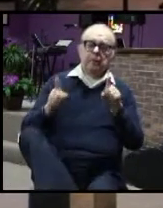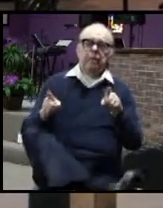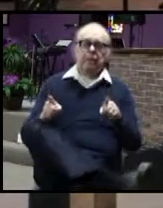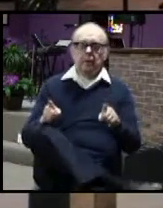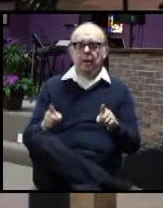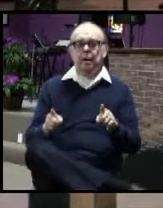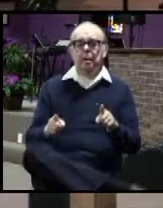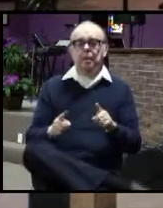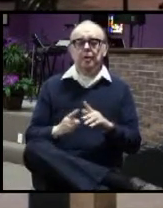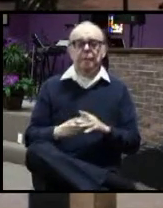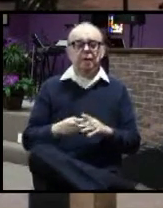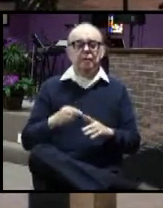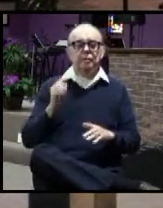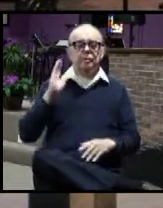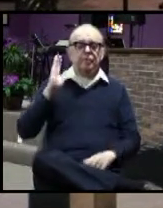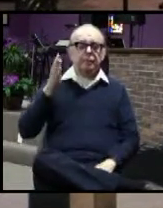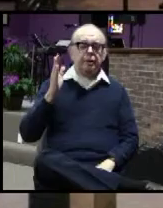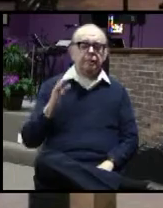began to speak.